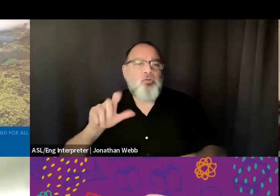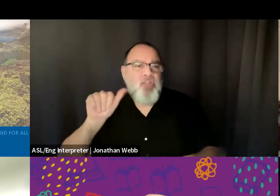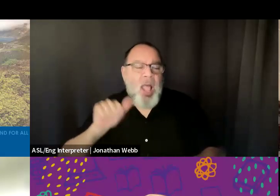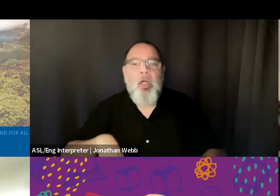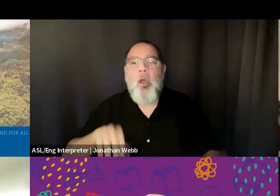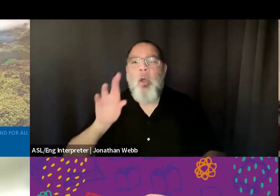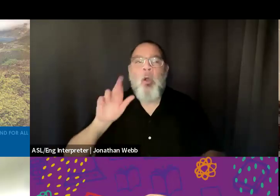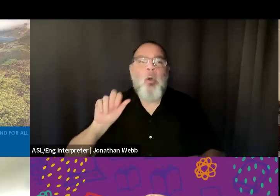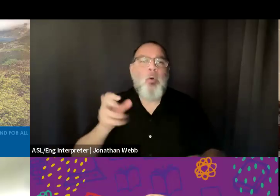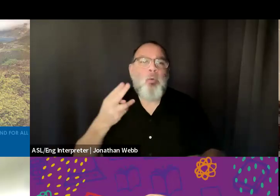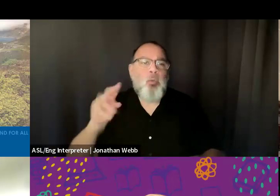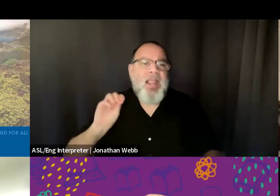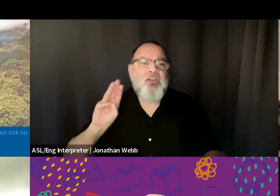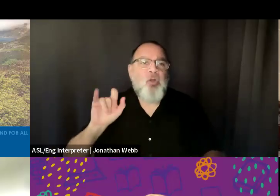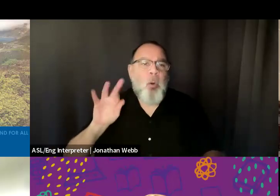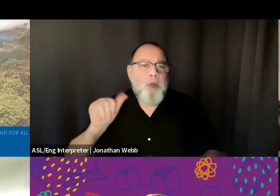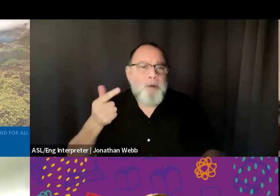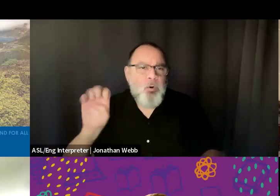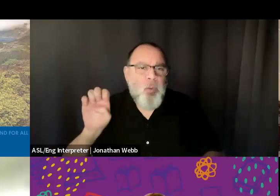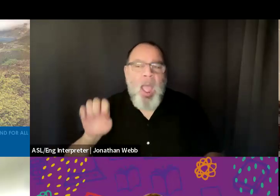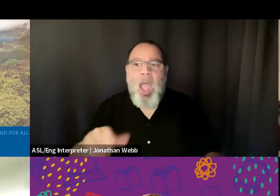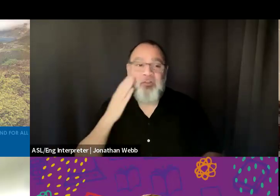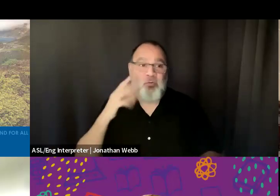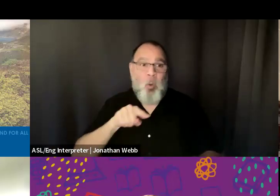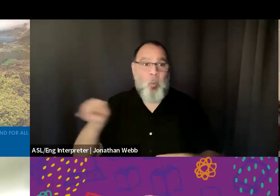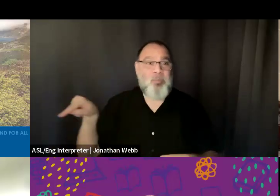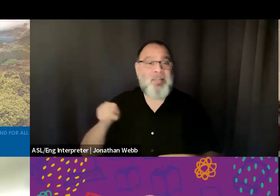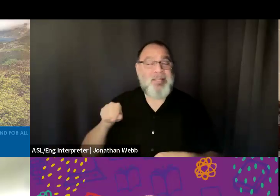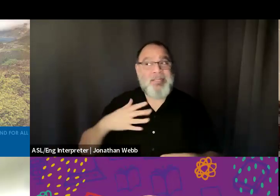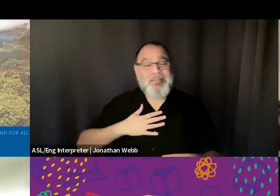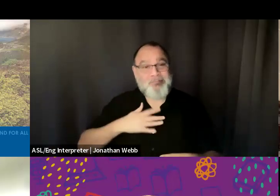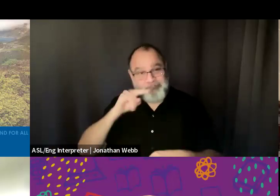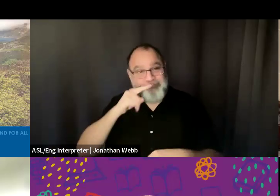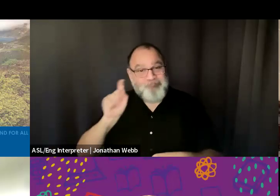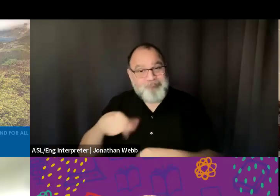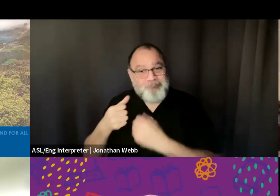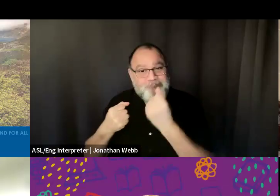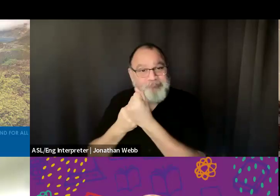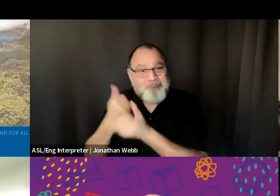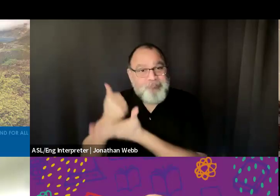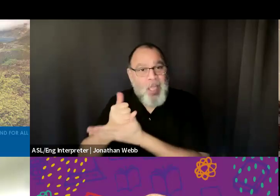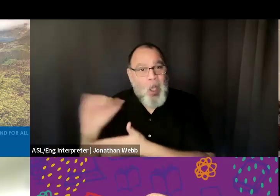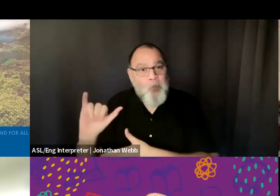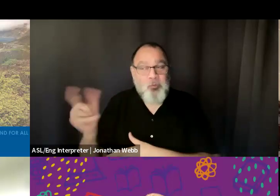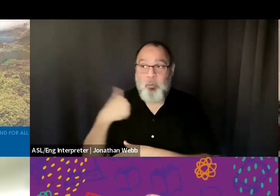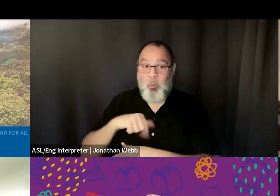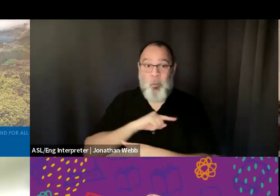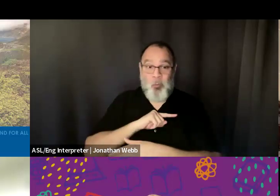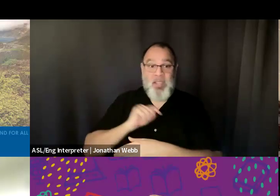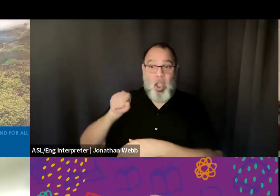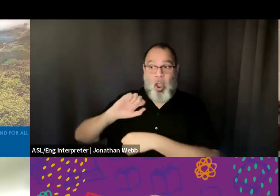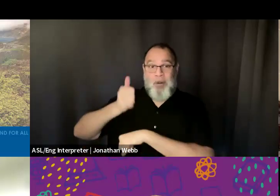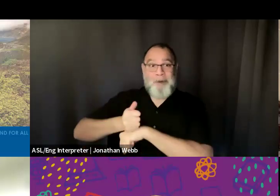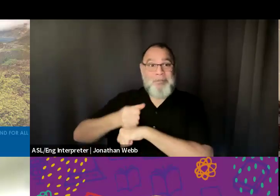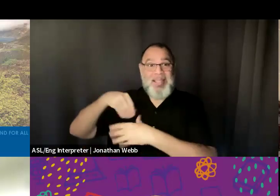These poor kids need help too, and we're in the position to help them. We're based right here in the desert, and would like to